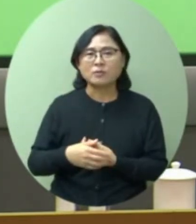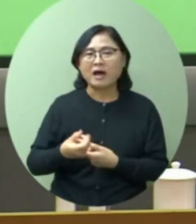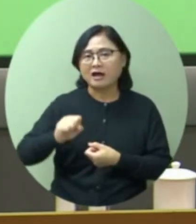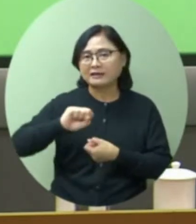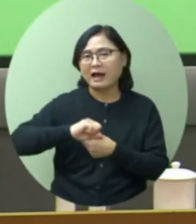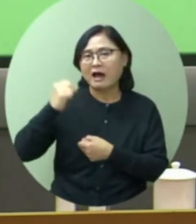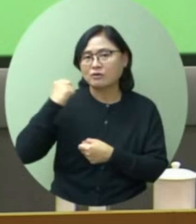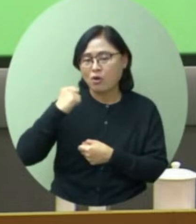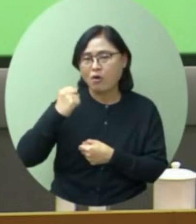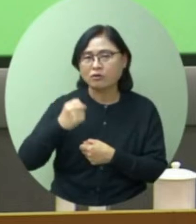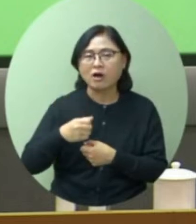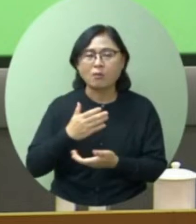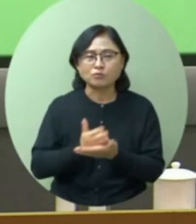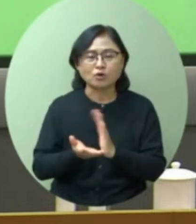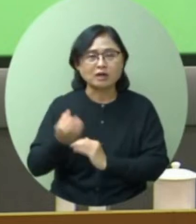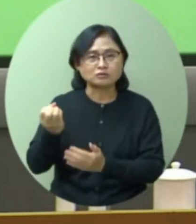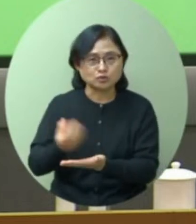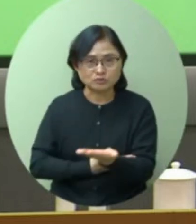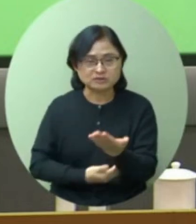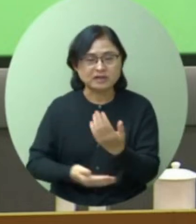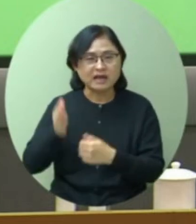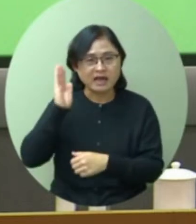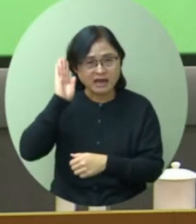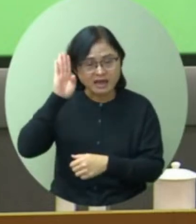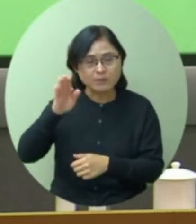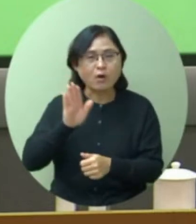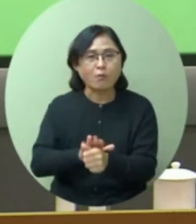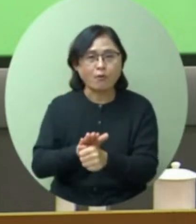measures to improve,